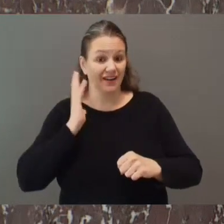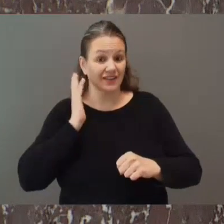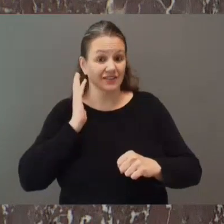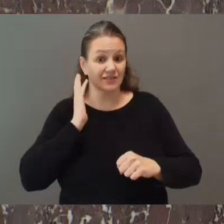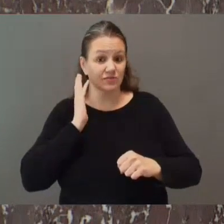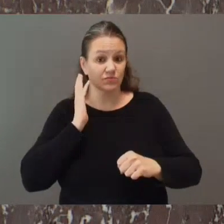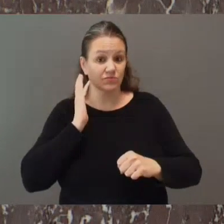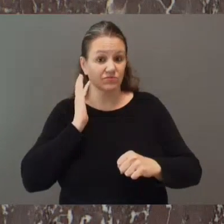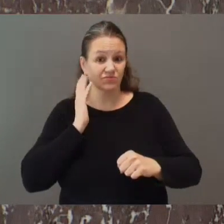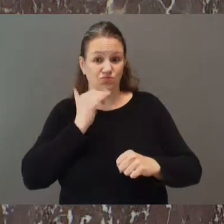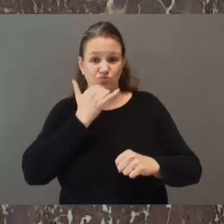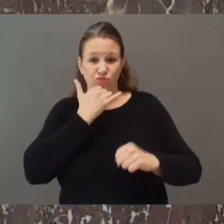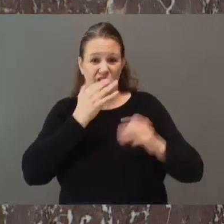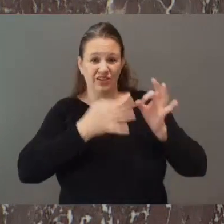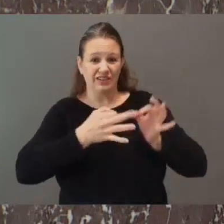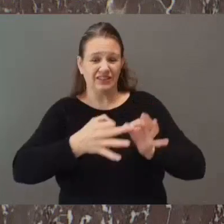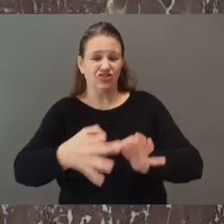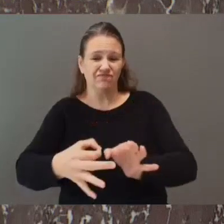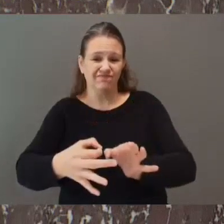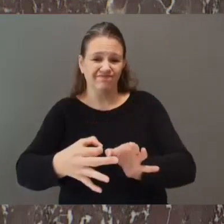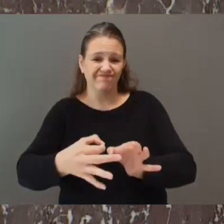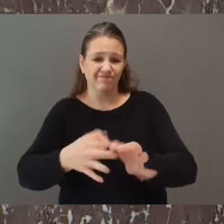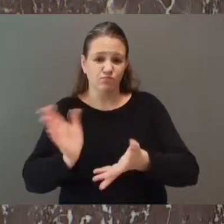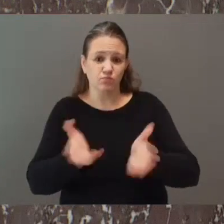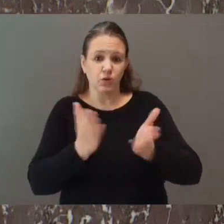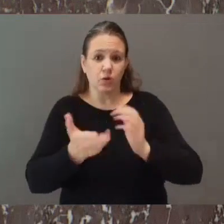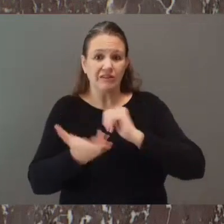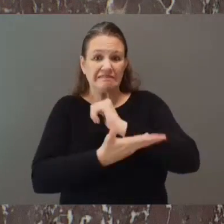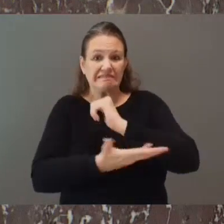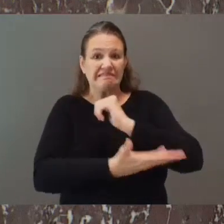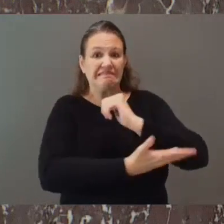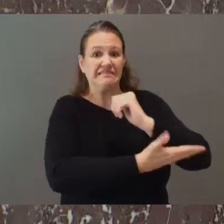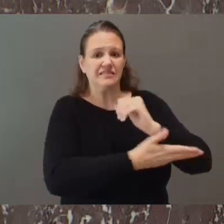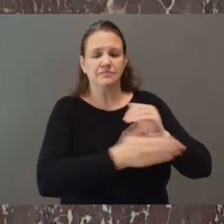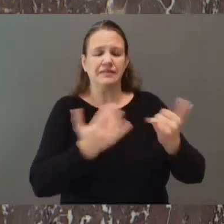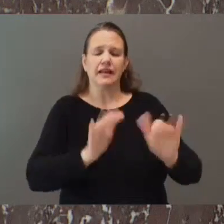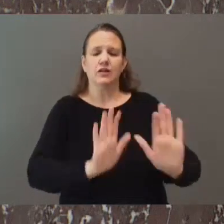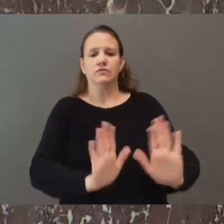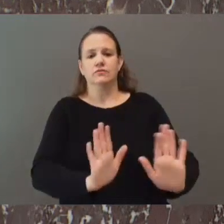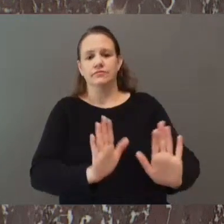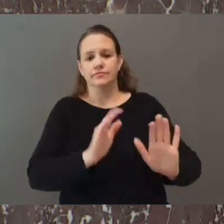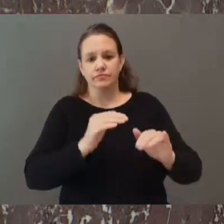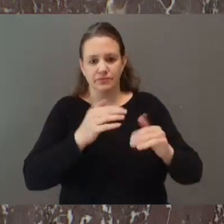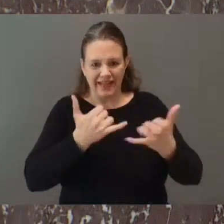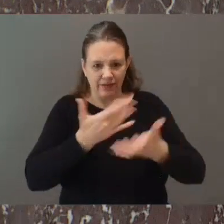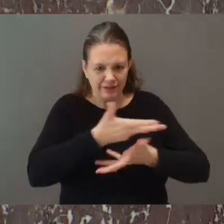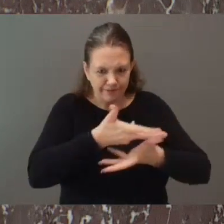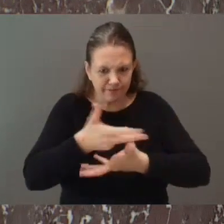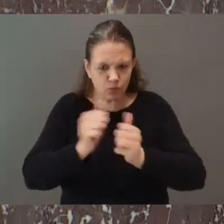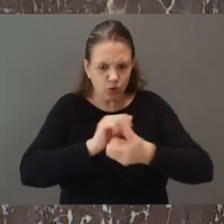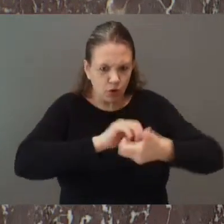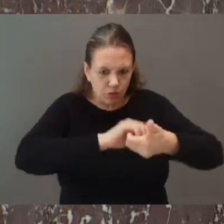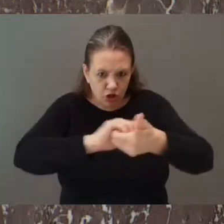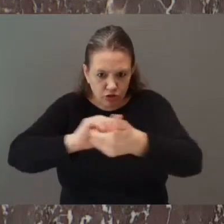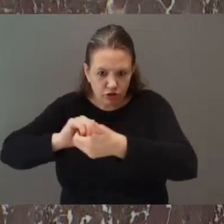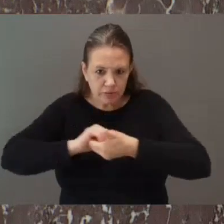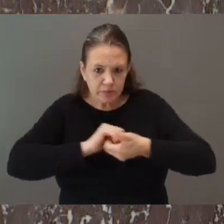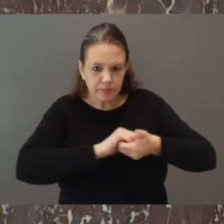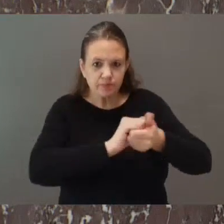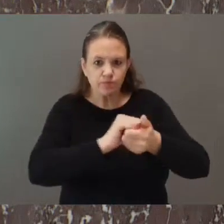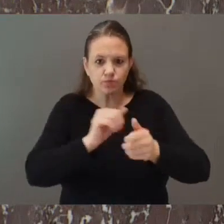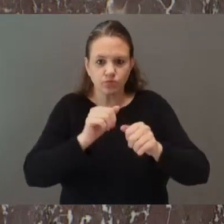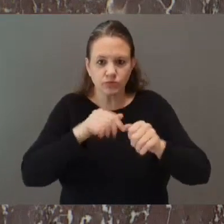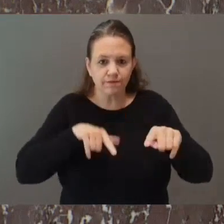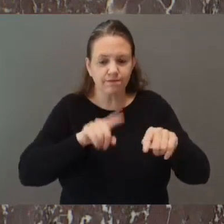facing today. We're working in partnership with First Nations, Mr. Speaker, with communities, with people in the sector, and we